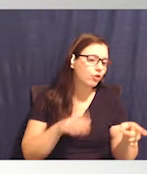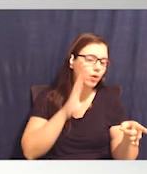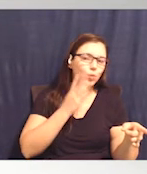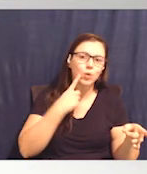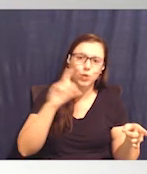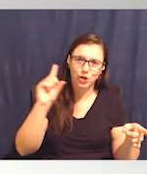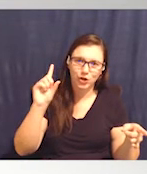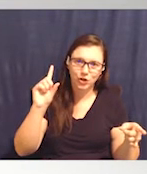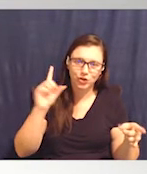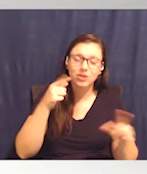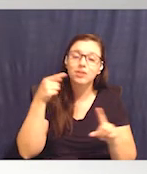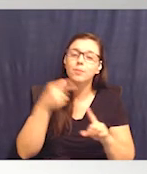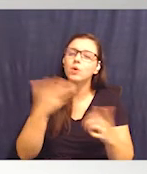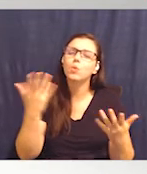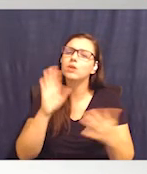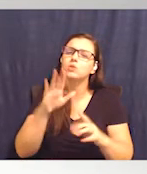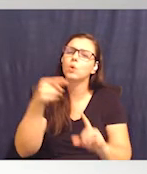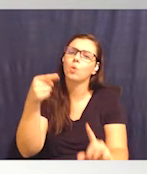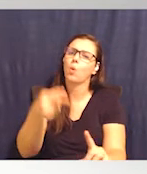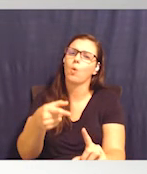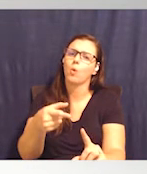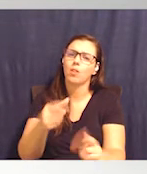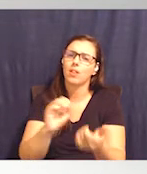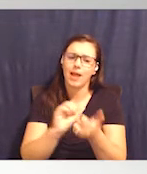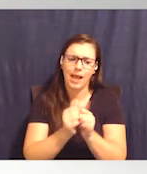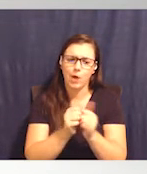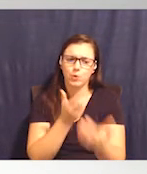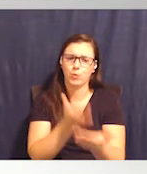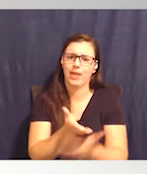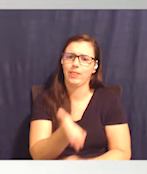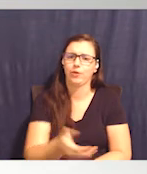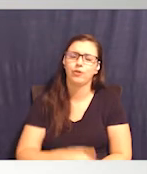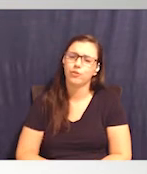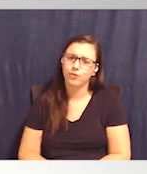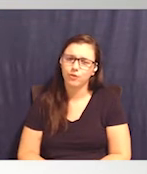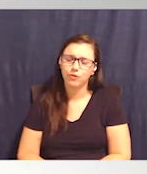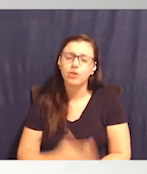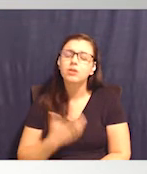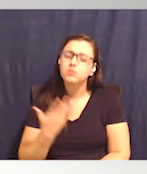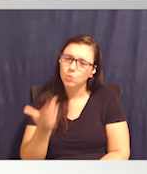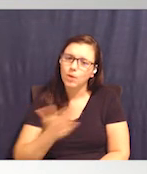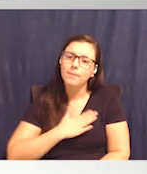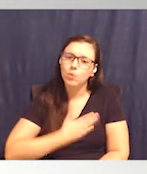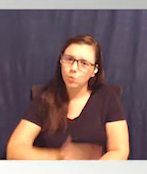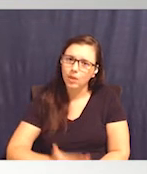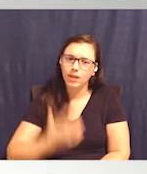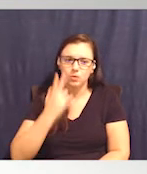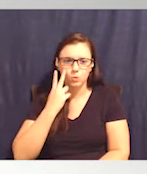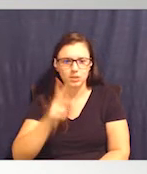how do you get to that end point? Be willing to see the alternate routes.